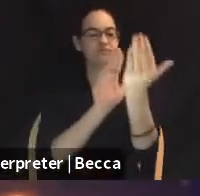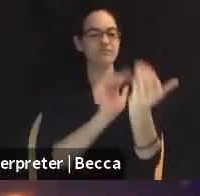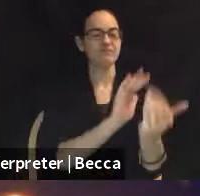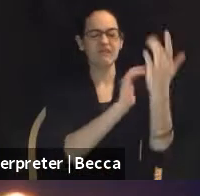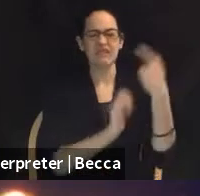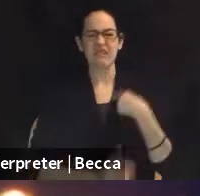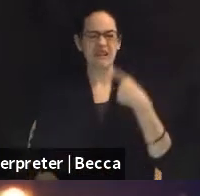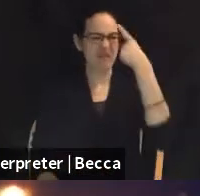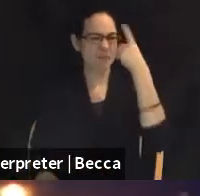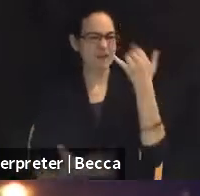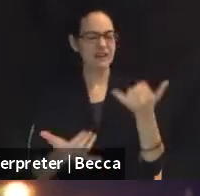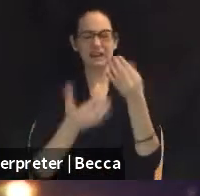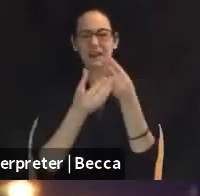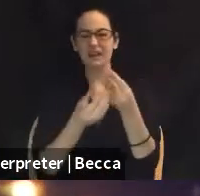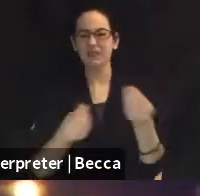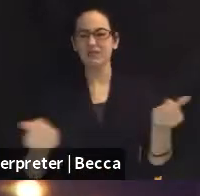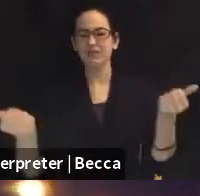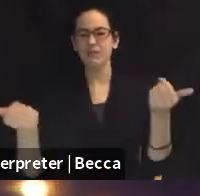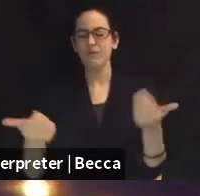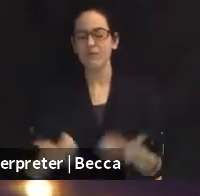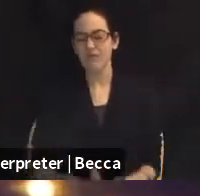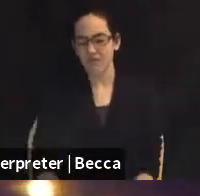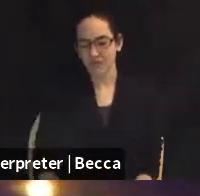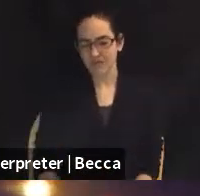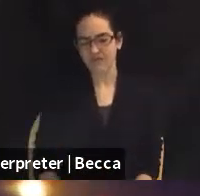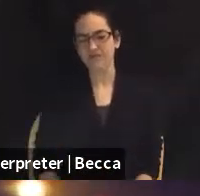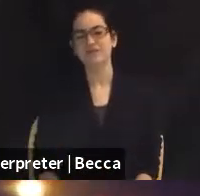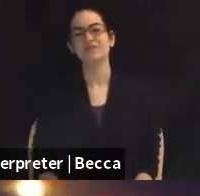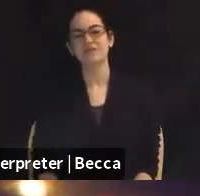I thought by now they'd fall,